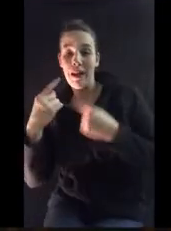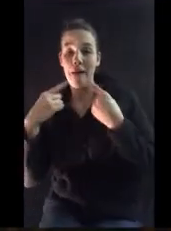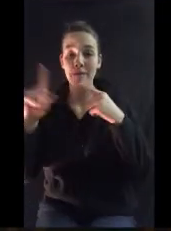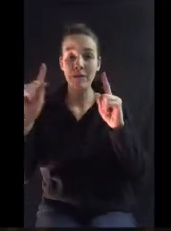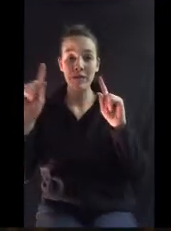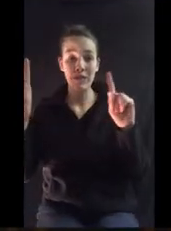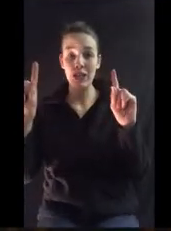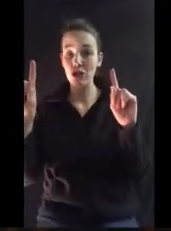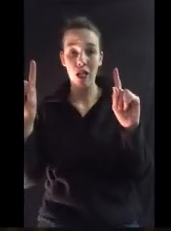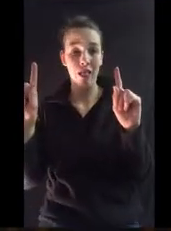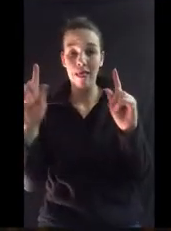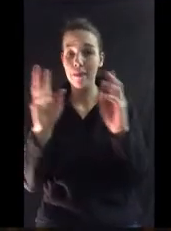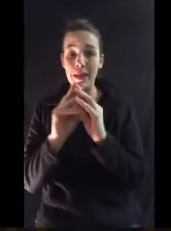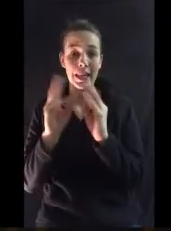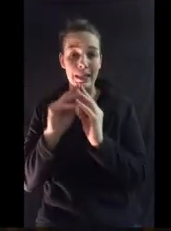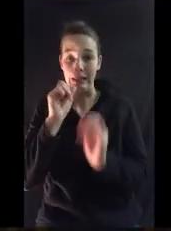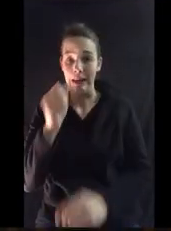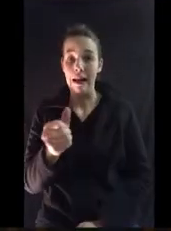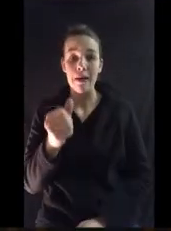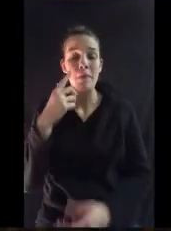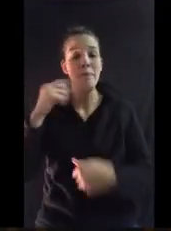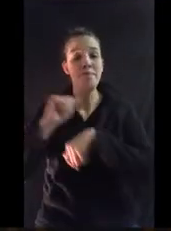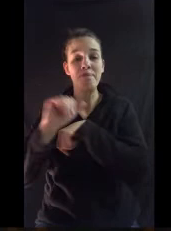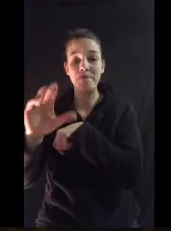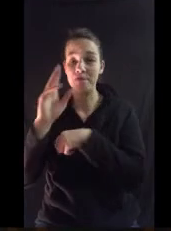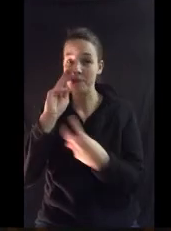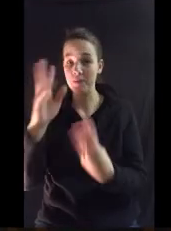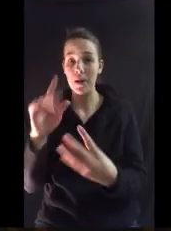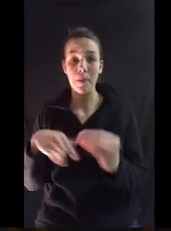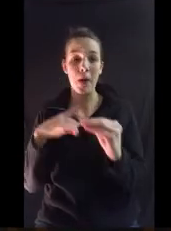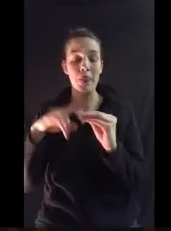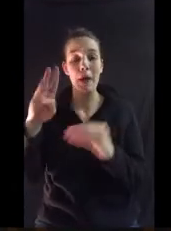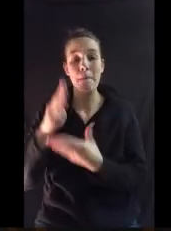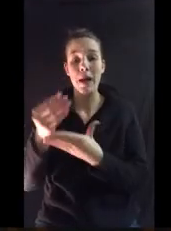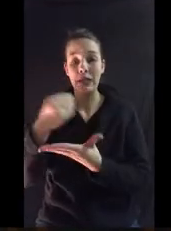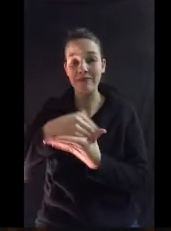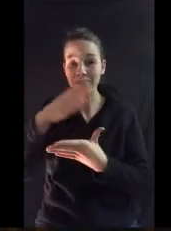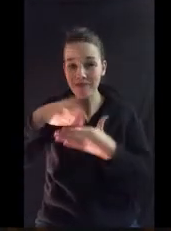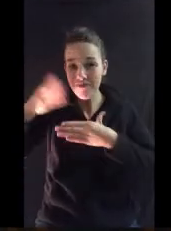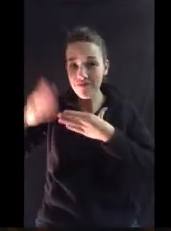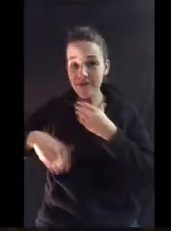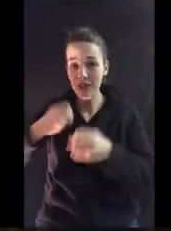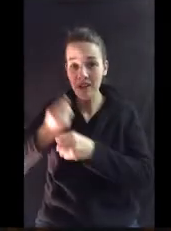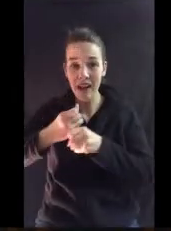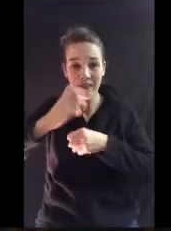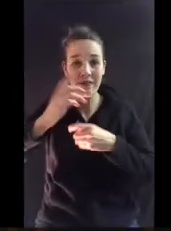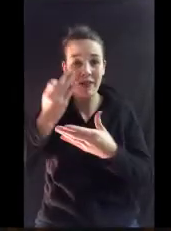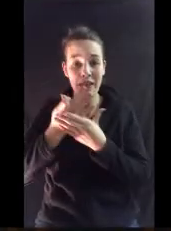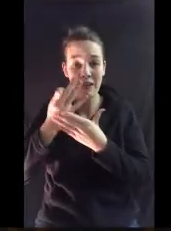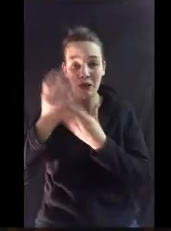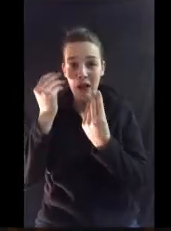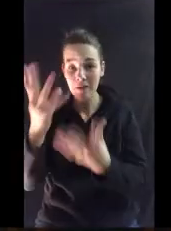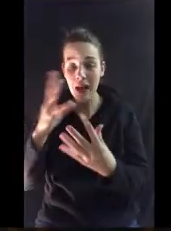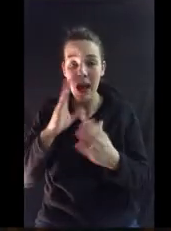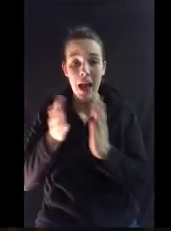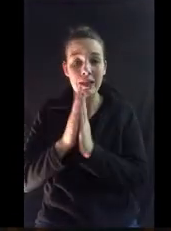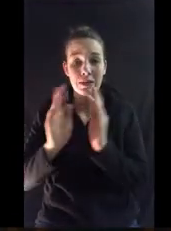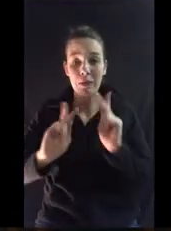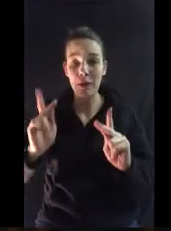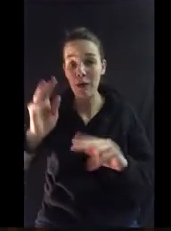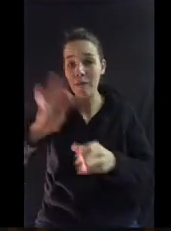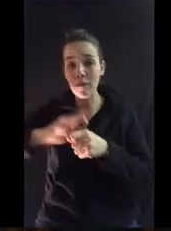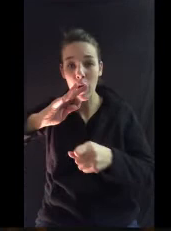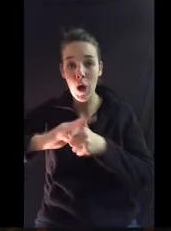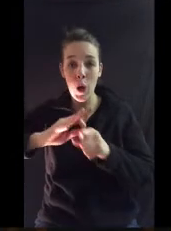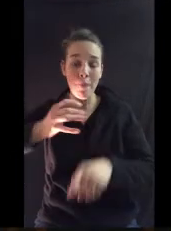an official congregational meeting, but we're going to be sending out all the information about the budget and the year-end financial information, and